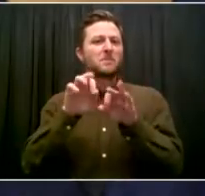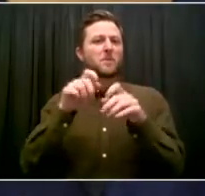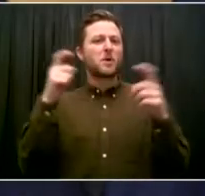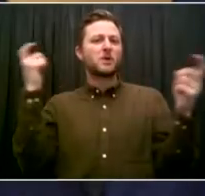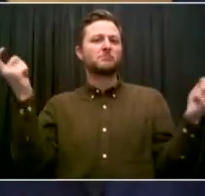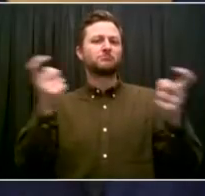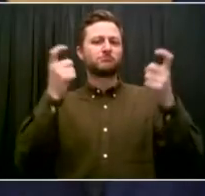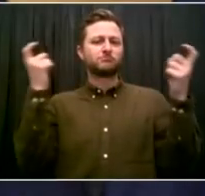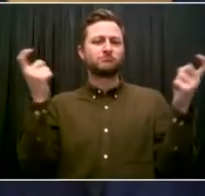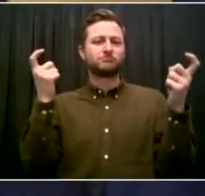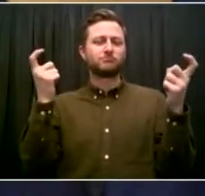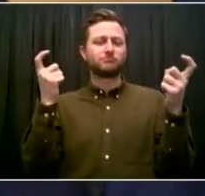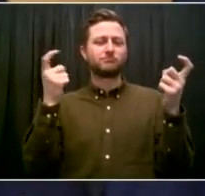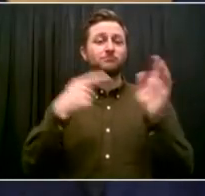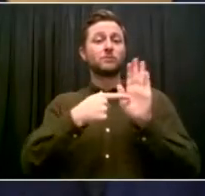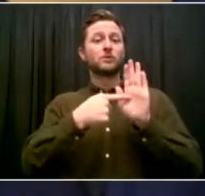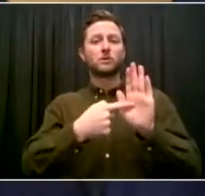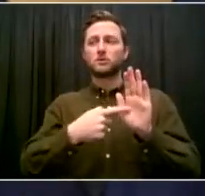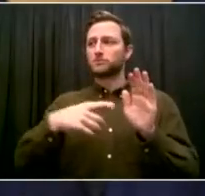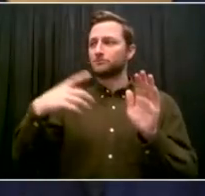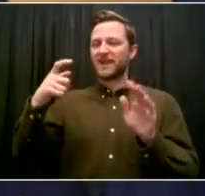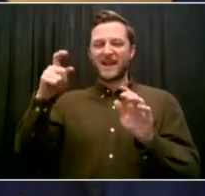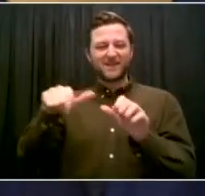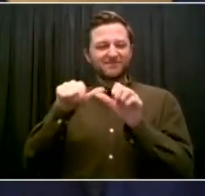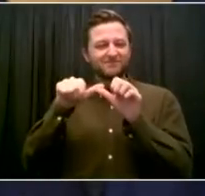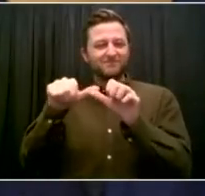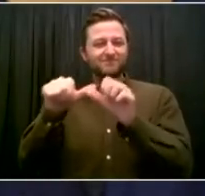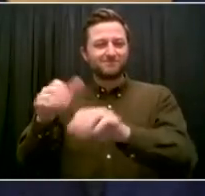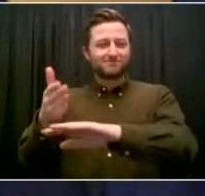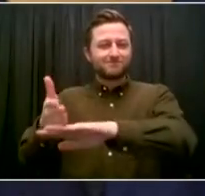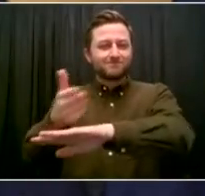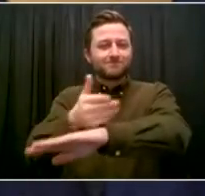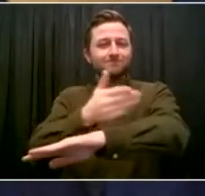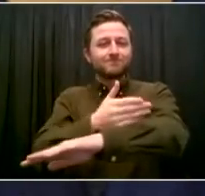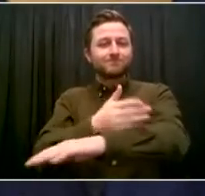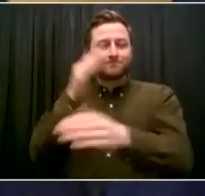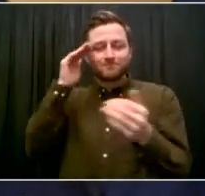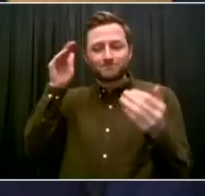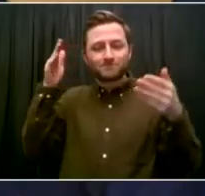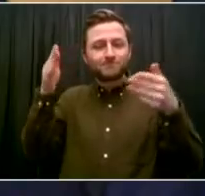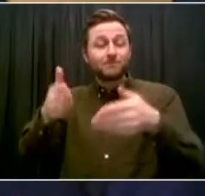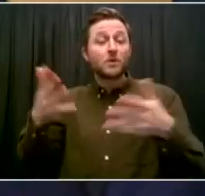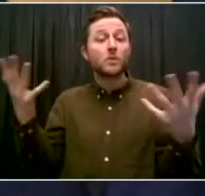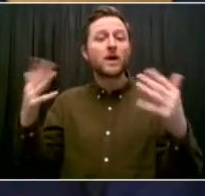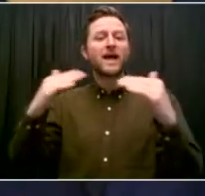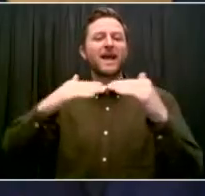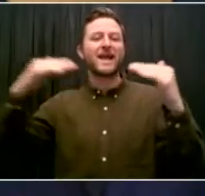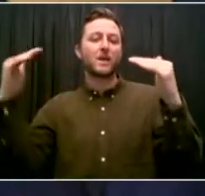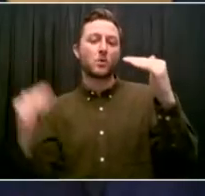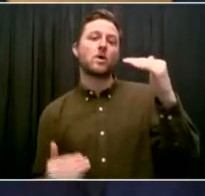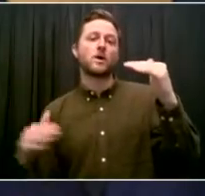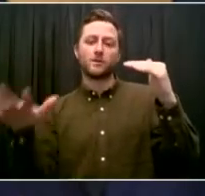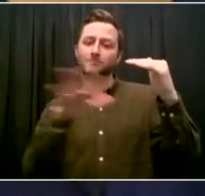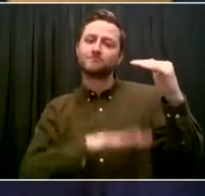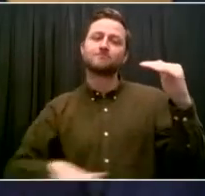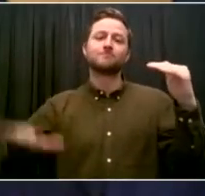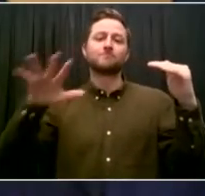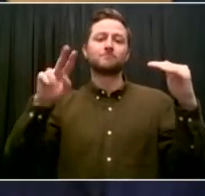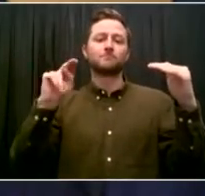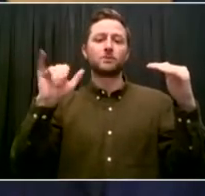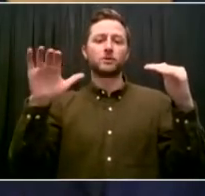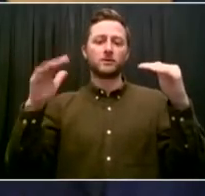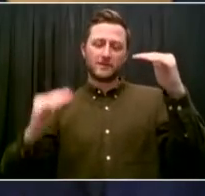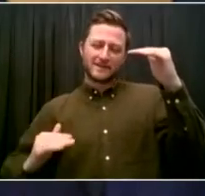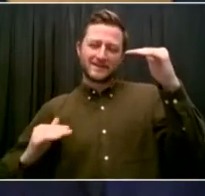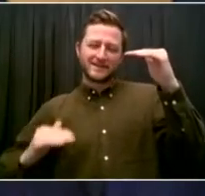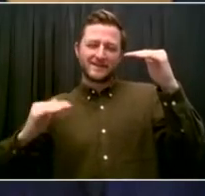Yorkers to deal with the battle of ending inequality in our city. And we are committed to do that with the team we